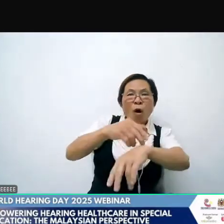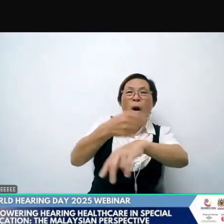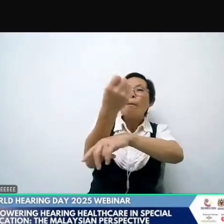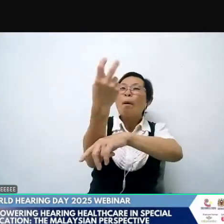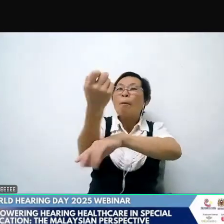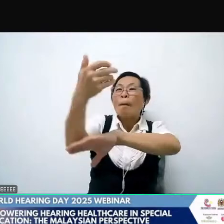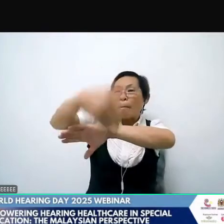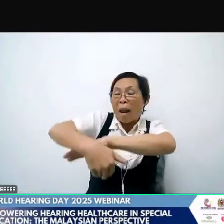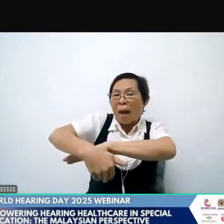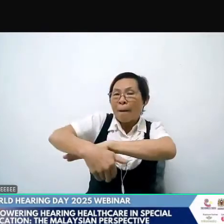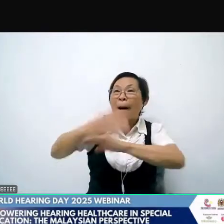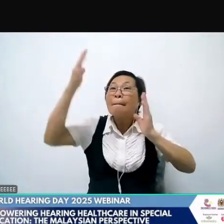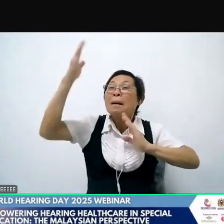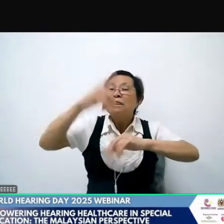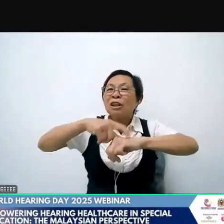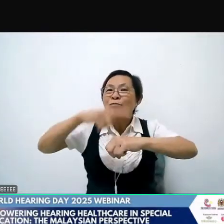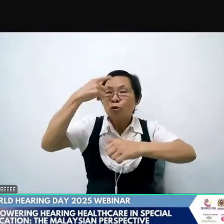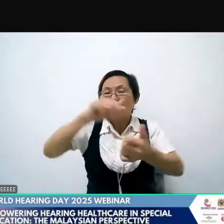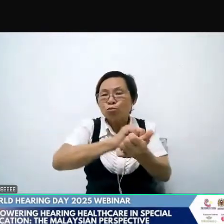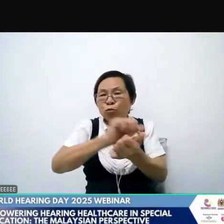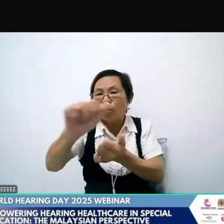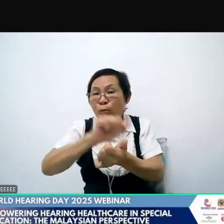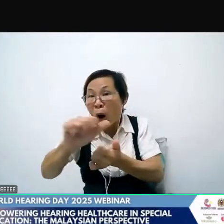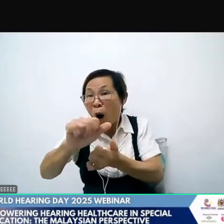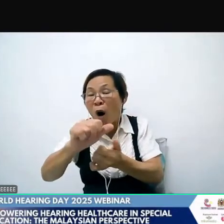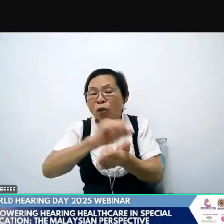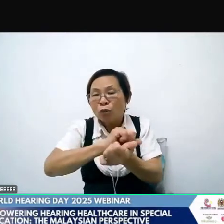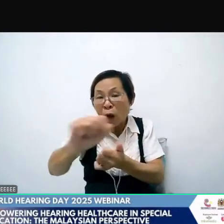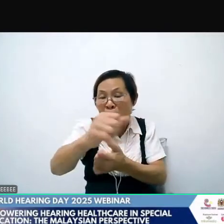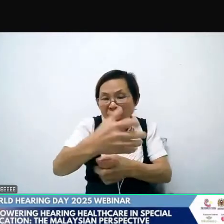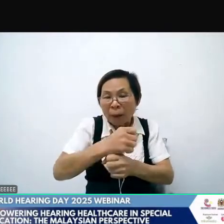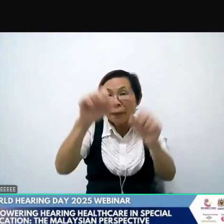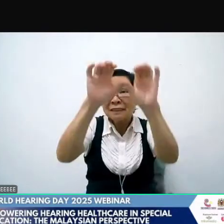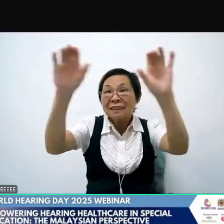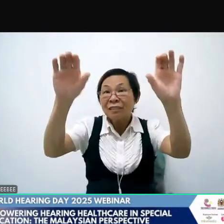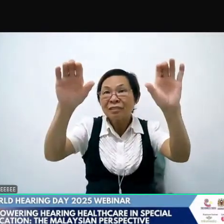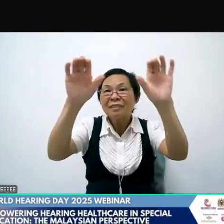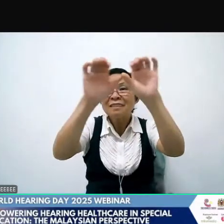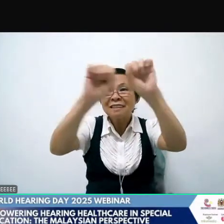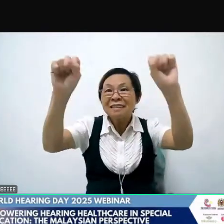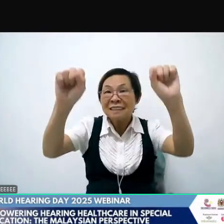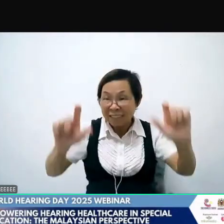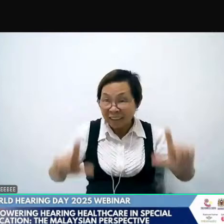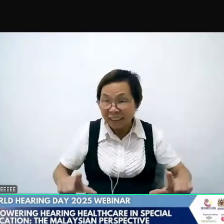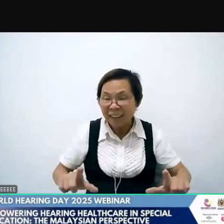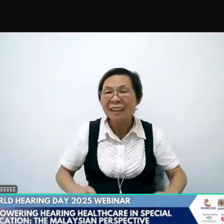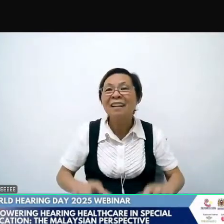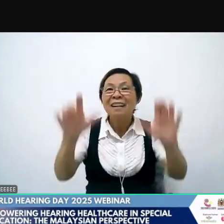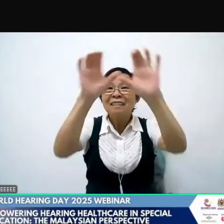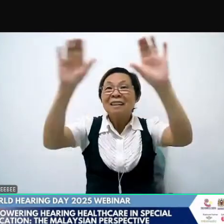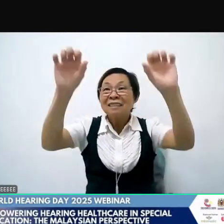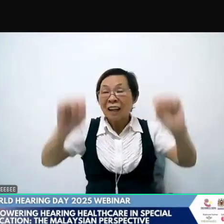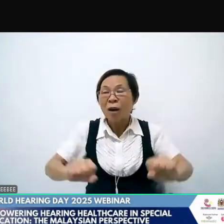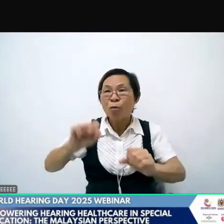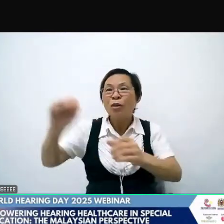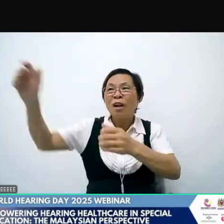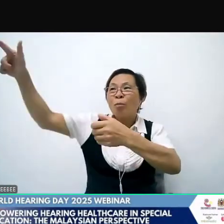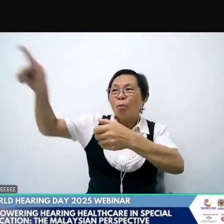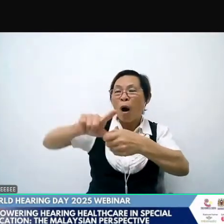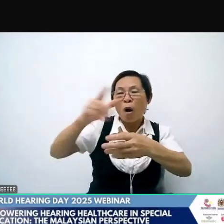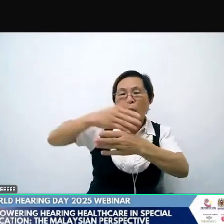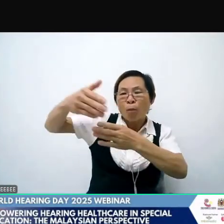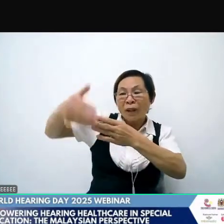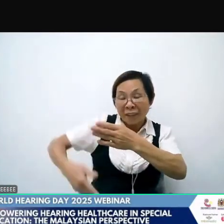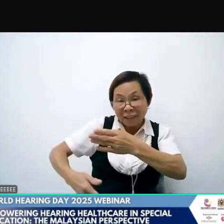time to qualify for the event certificate. The event certificate can be downloaded right after completing the evaluation